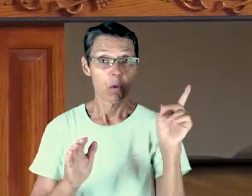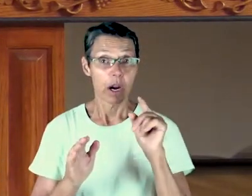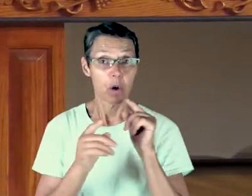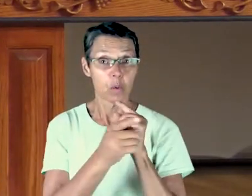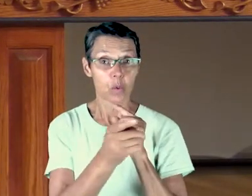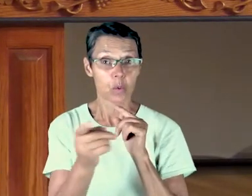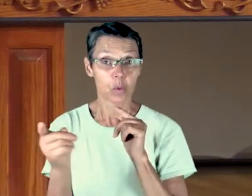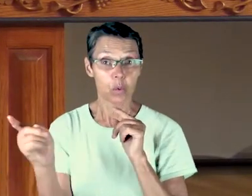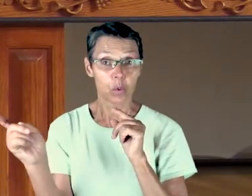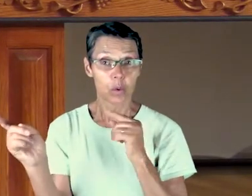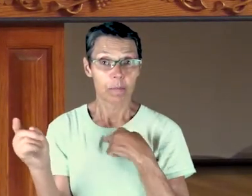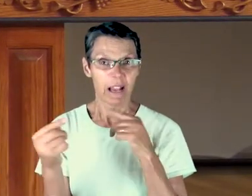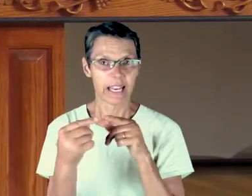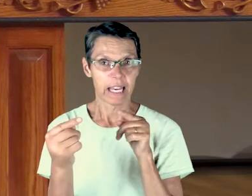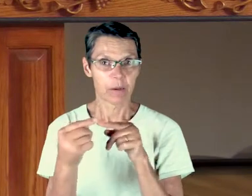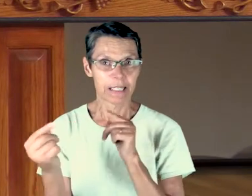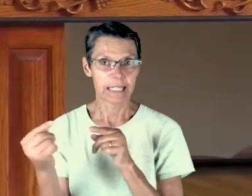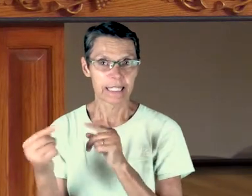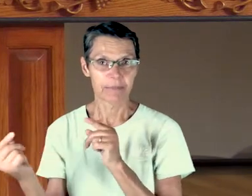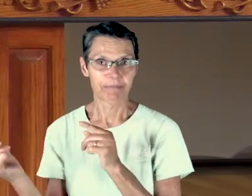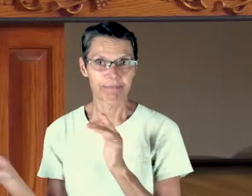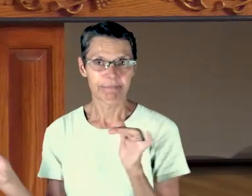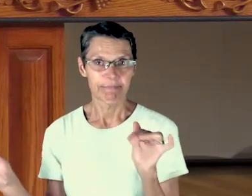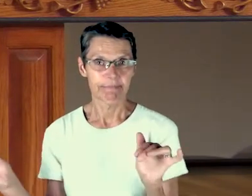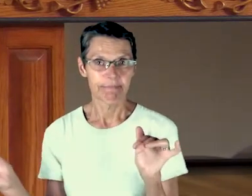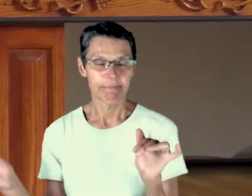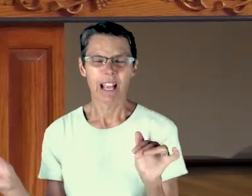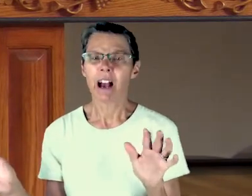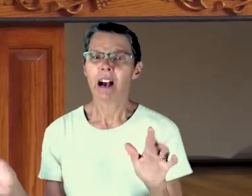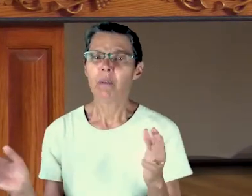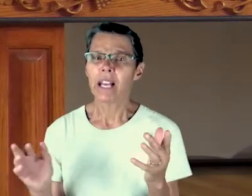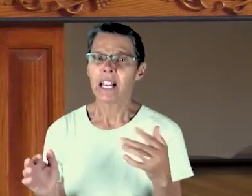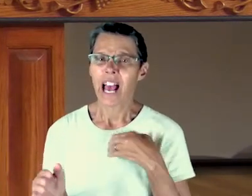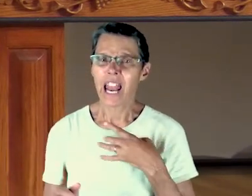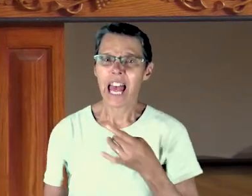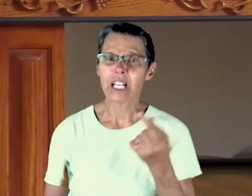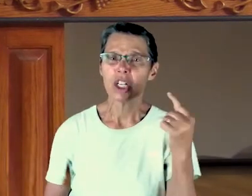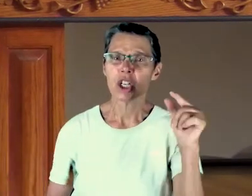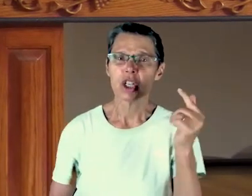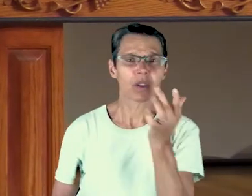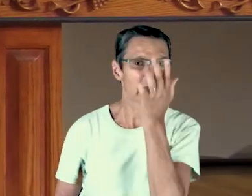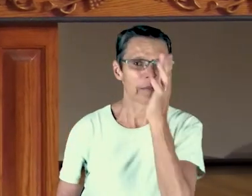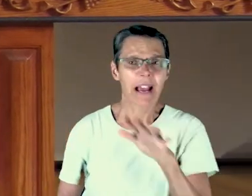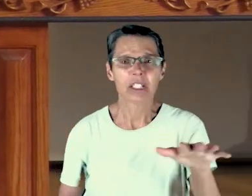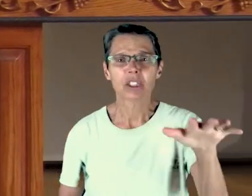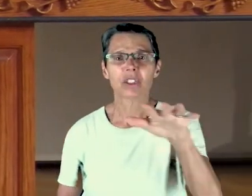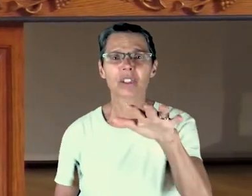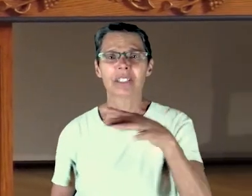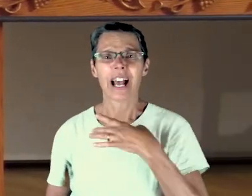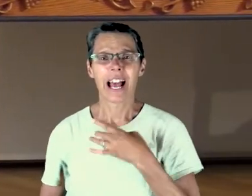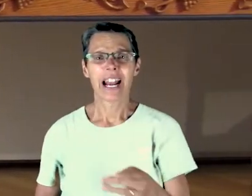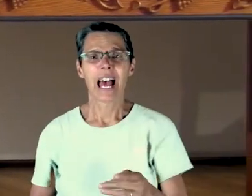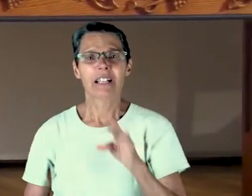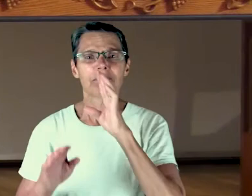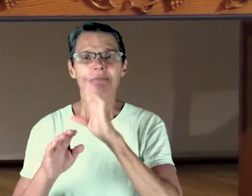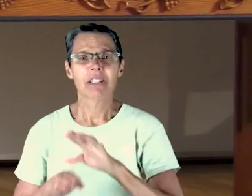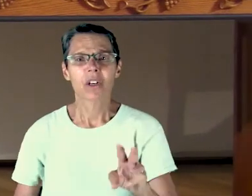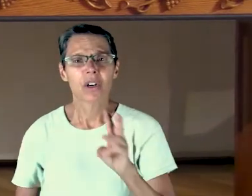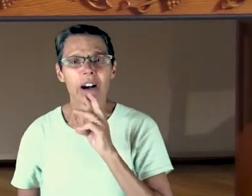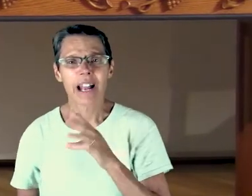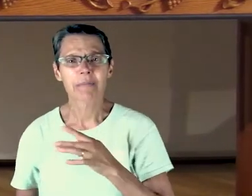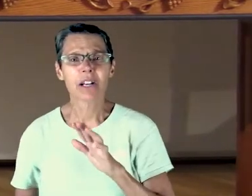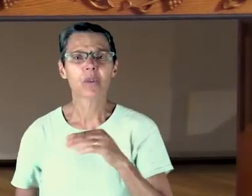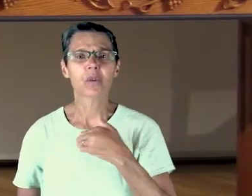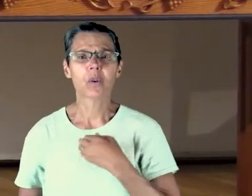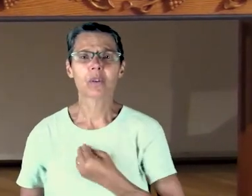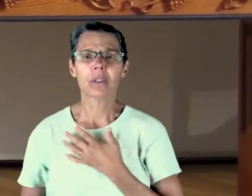minute. What about the green pastures? What about the still waters? What about the restoration of my soul? What